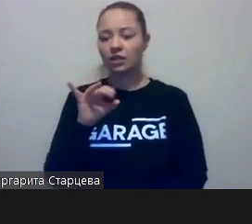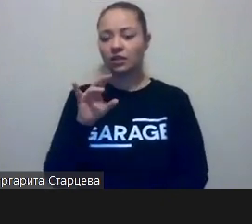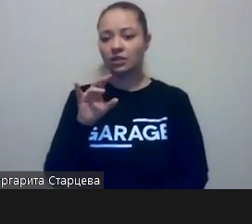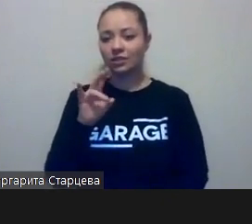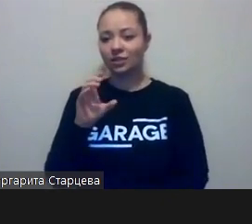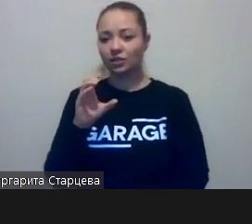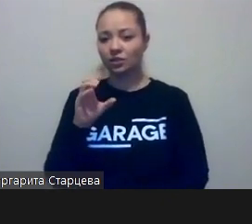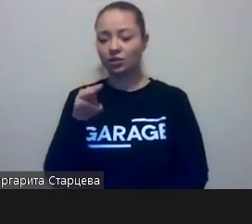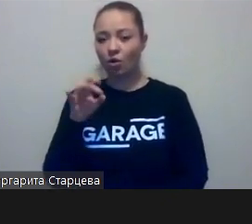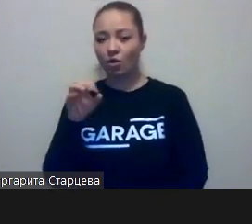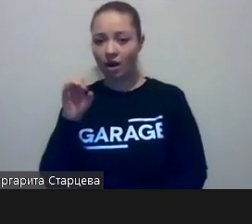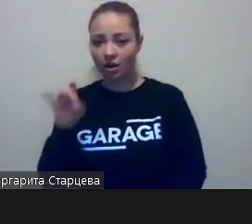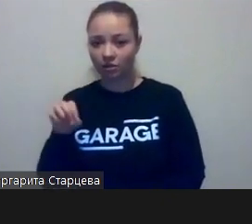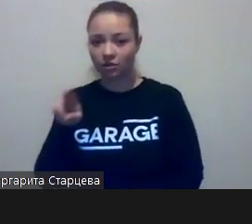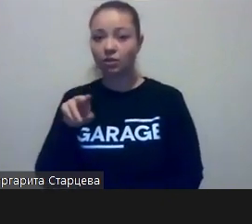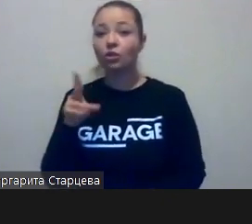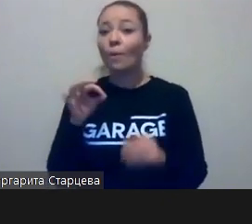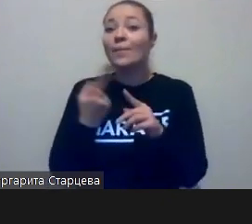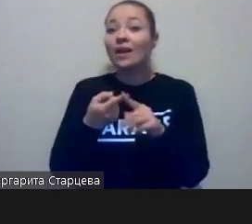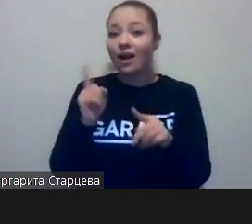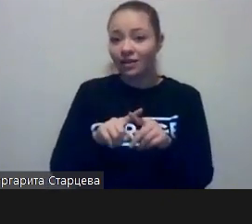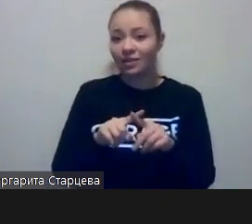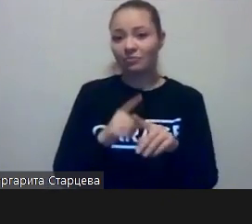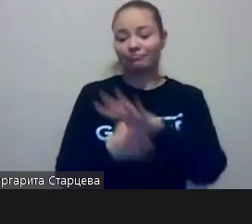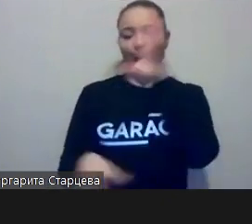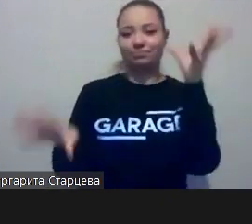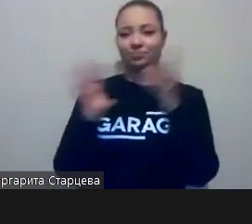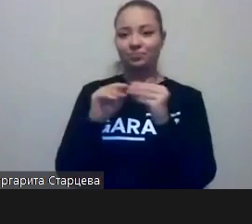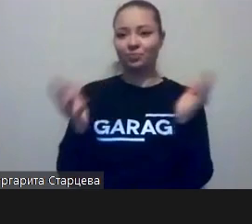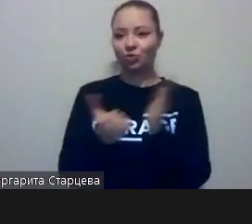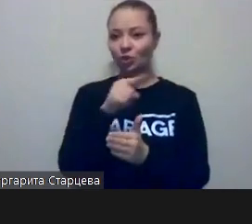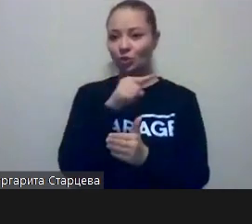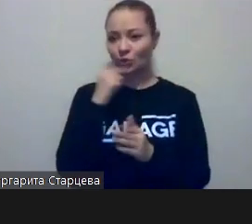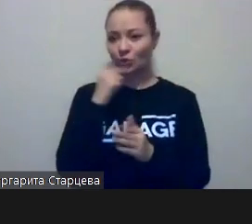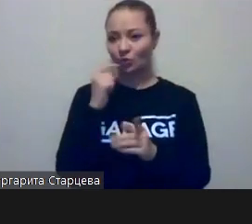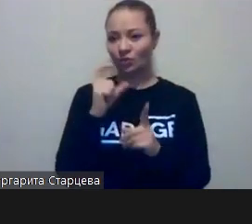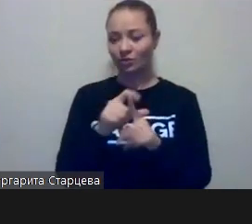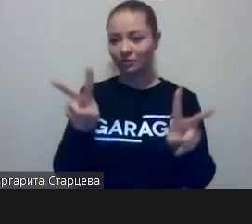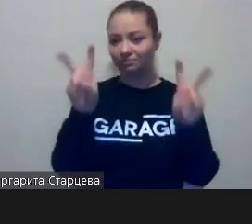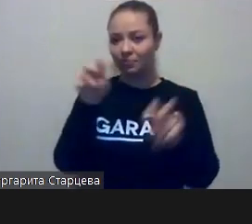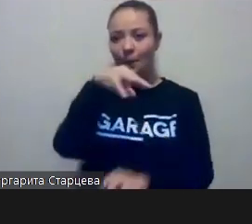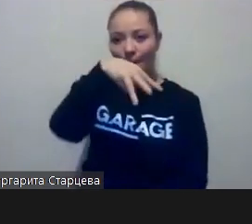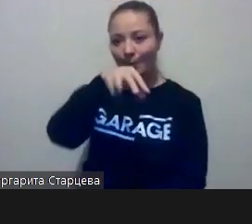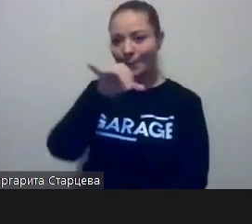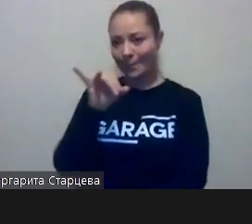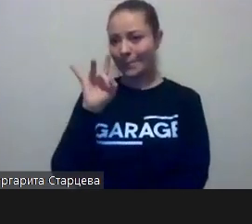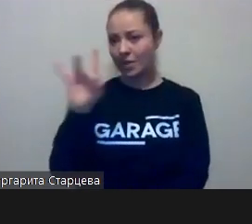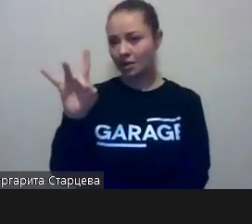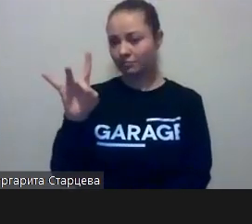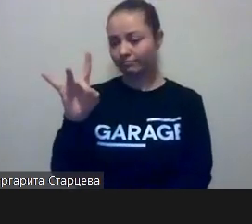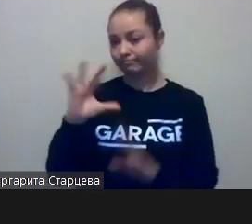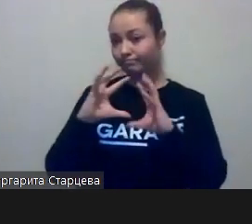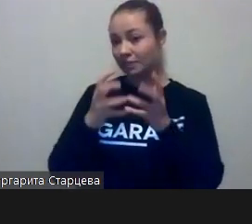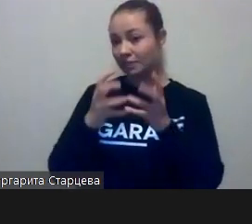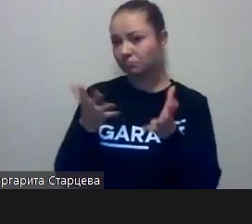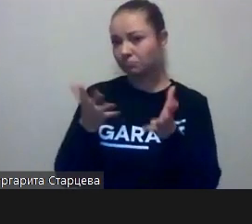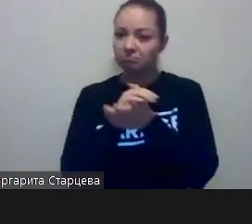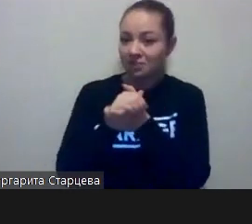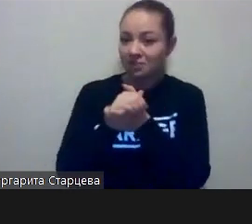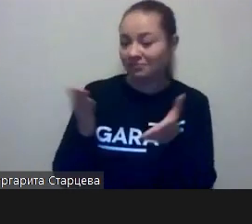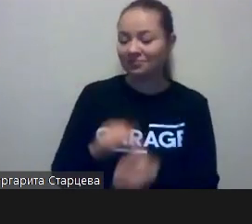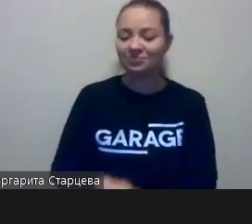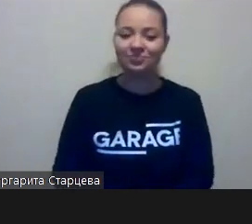we have done, and then maybe I show you then another prototype. I mean, then through the years, you know, I built many